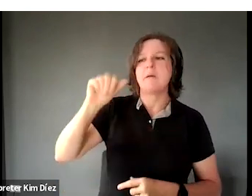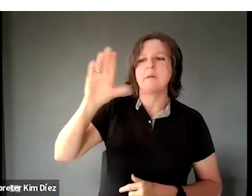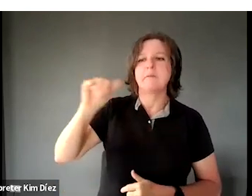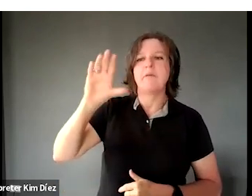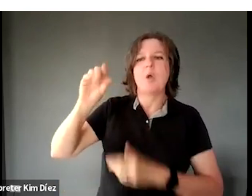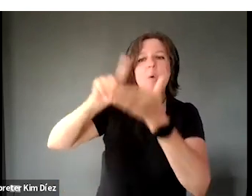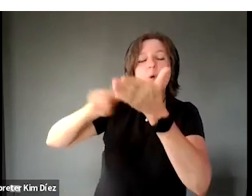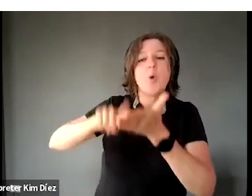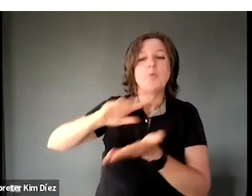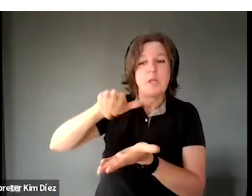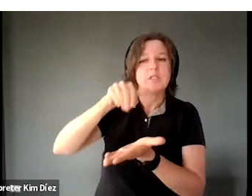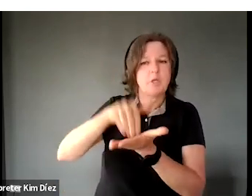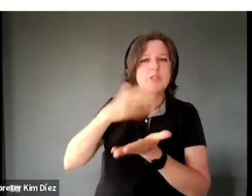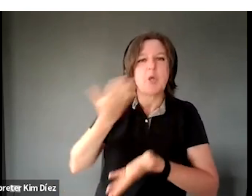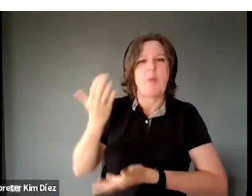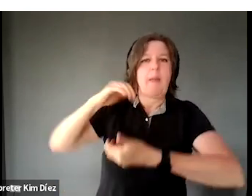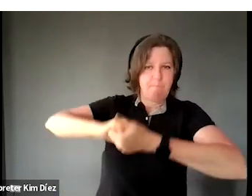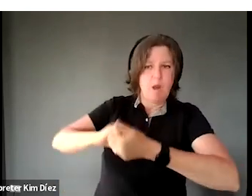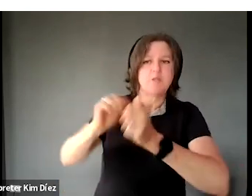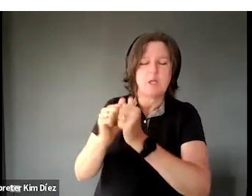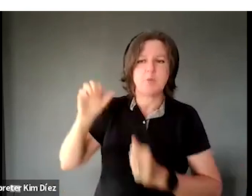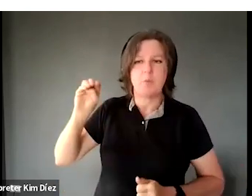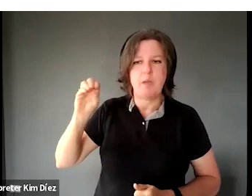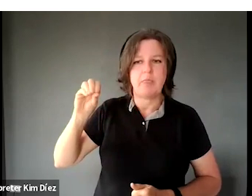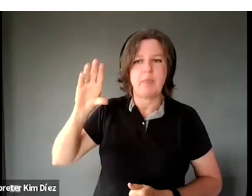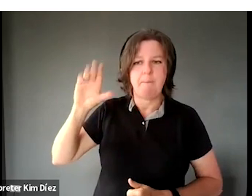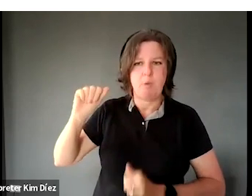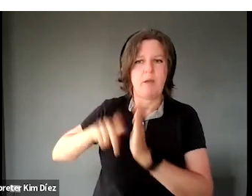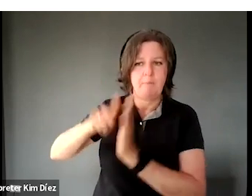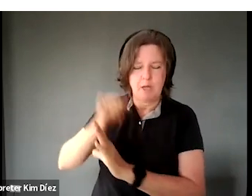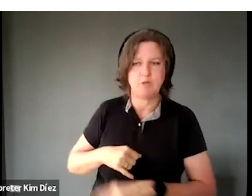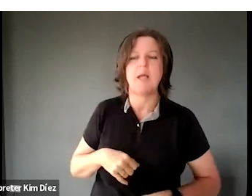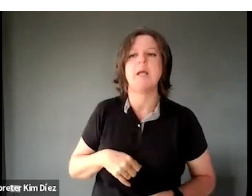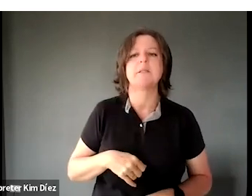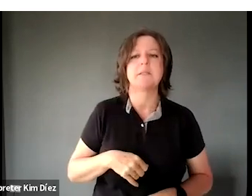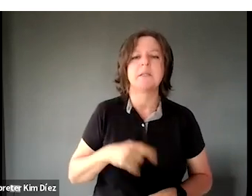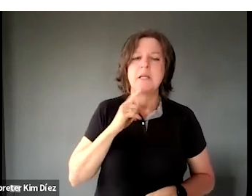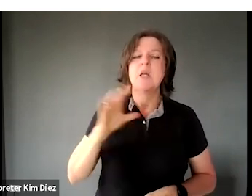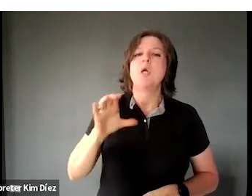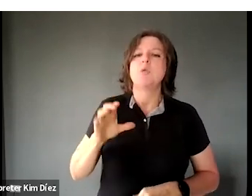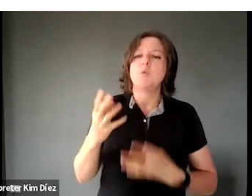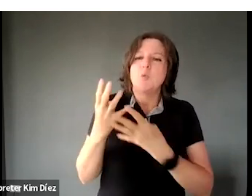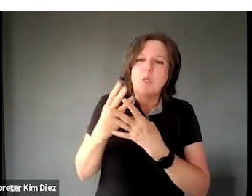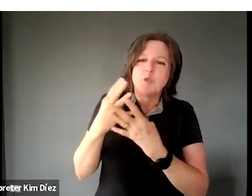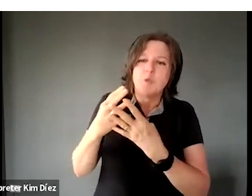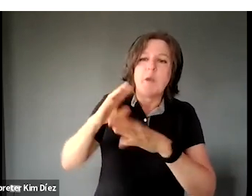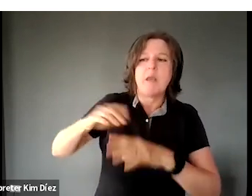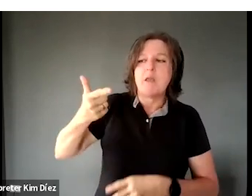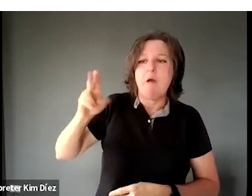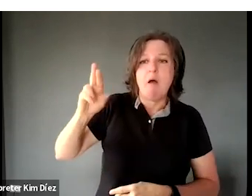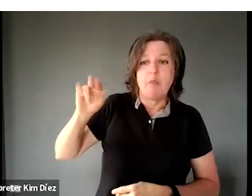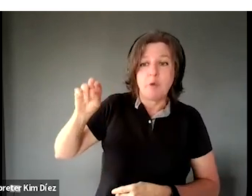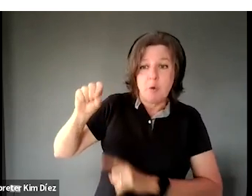and this was a recommendation of the Cocoa Research Center, which was partner of the project.